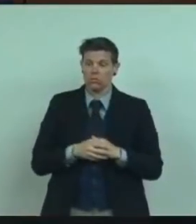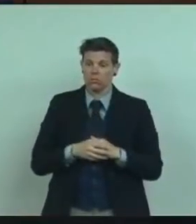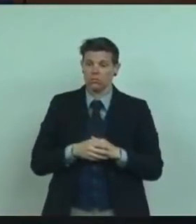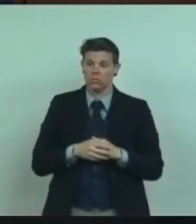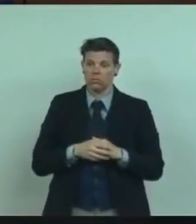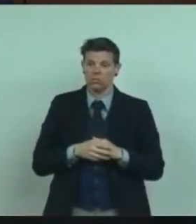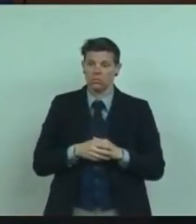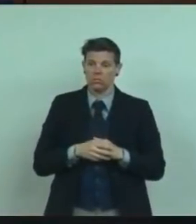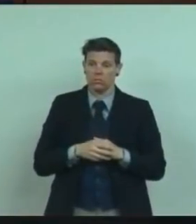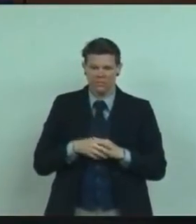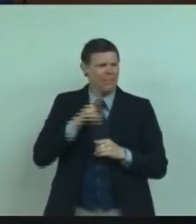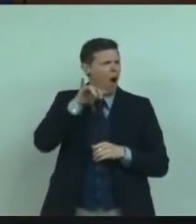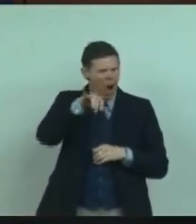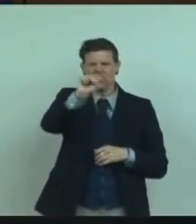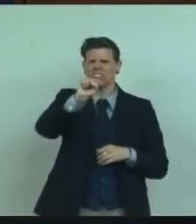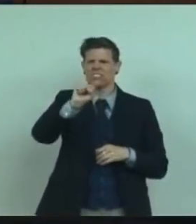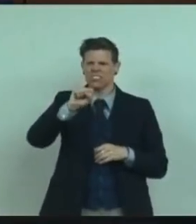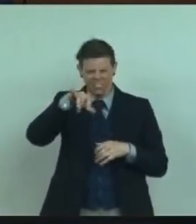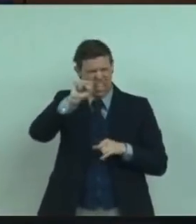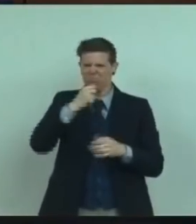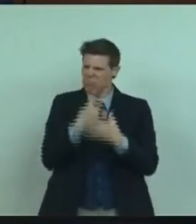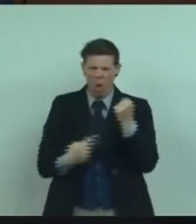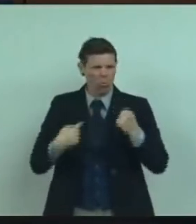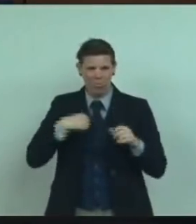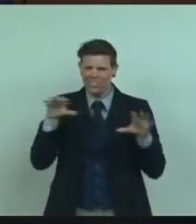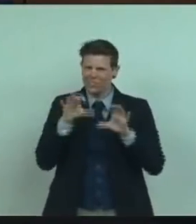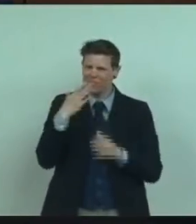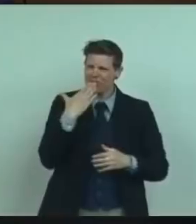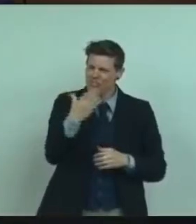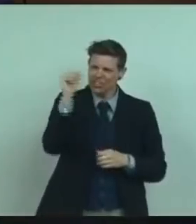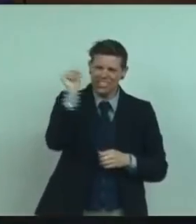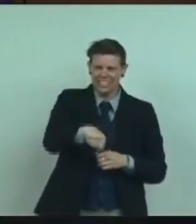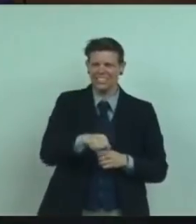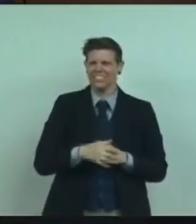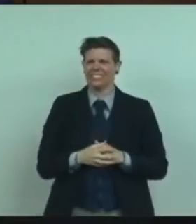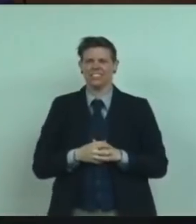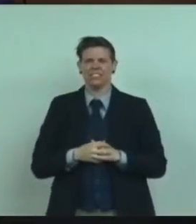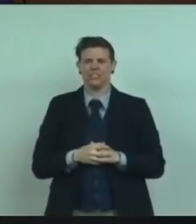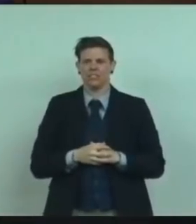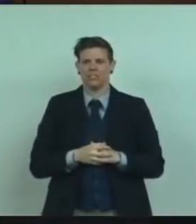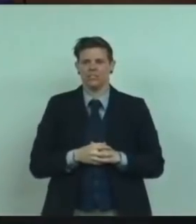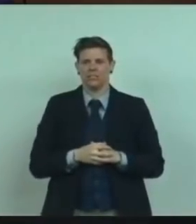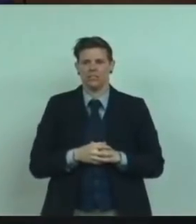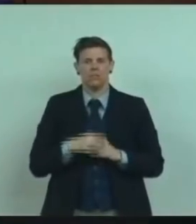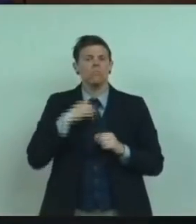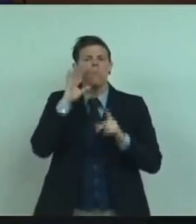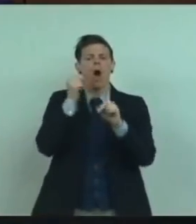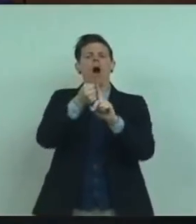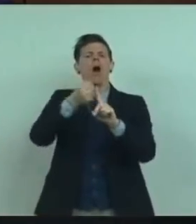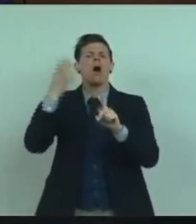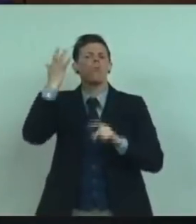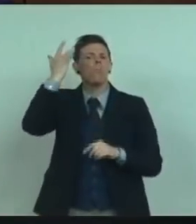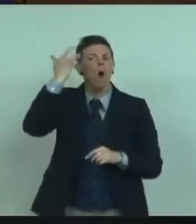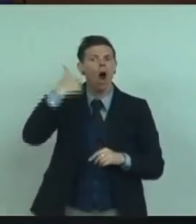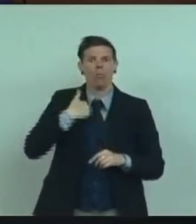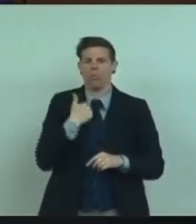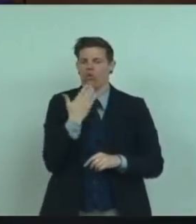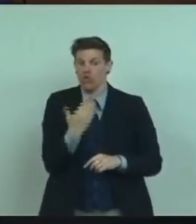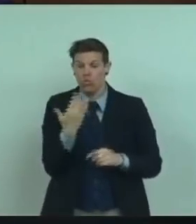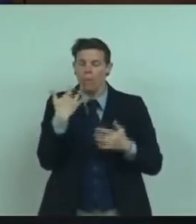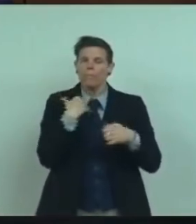Yes, I really do think that we're doing well, and I'll tell you why. We made decisions, and I thank New Mexicans because